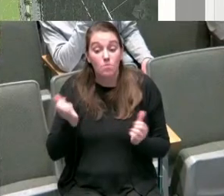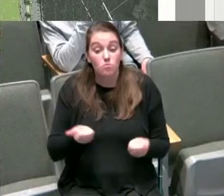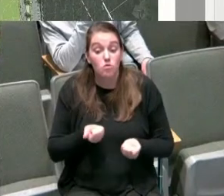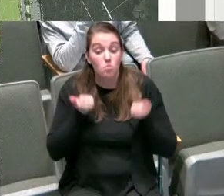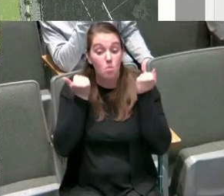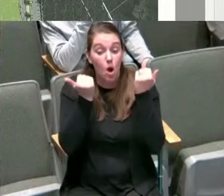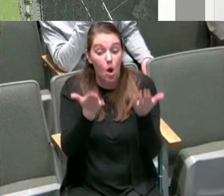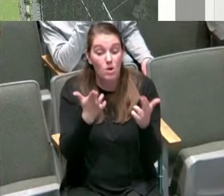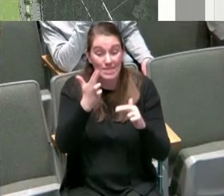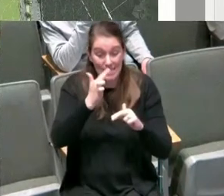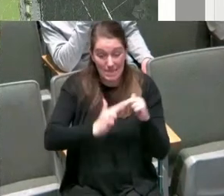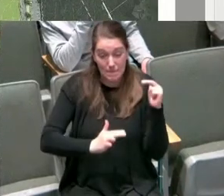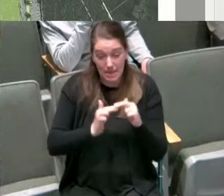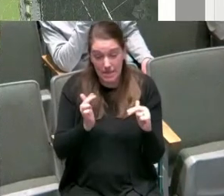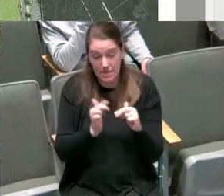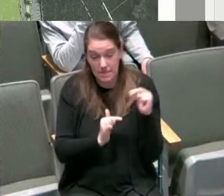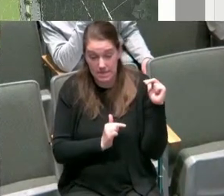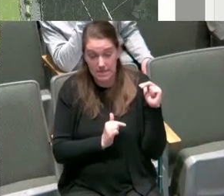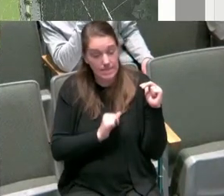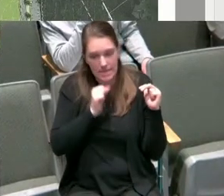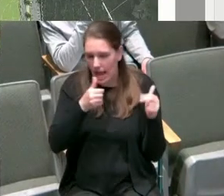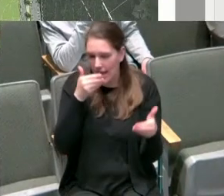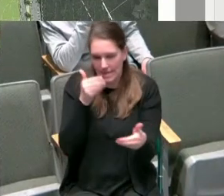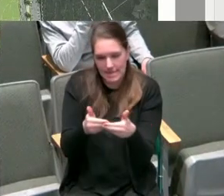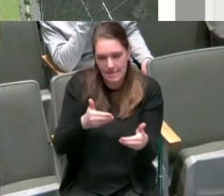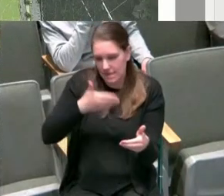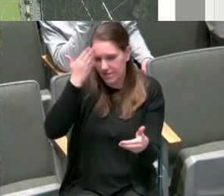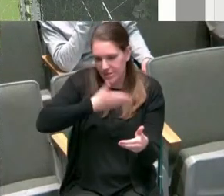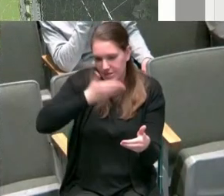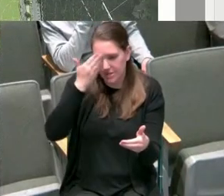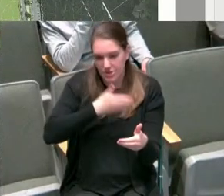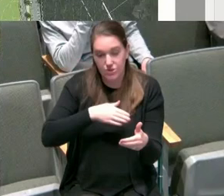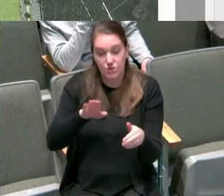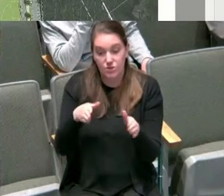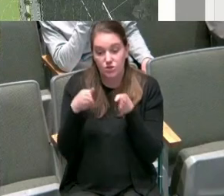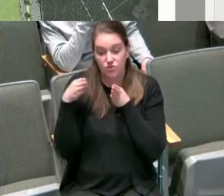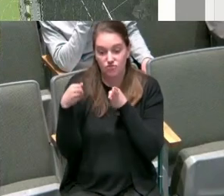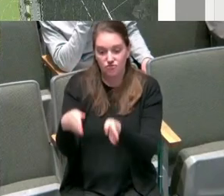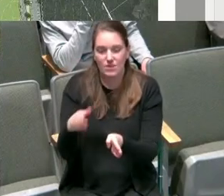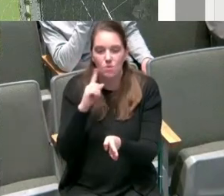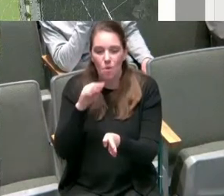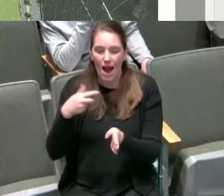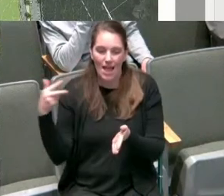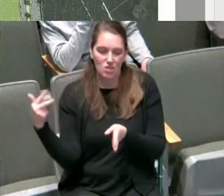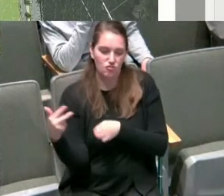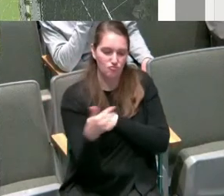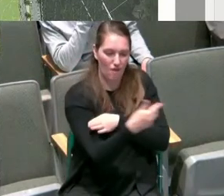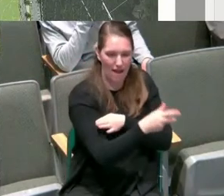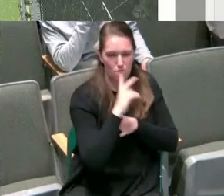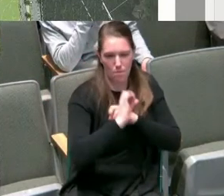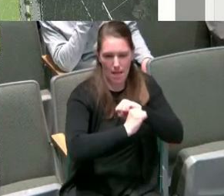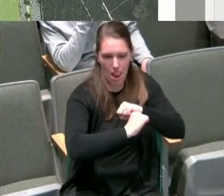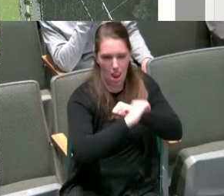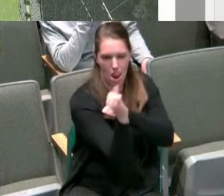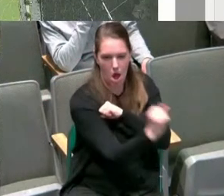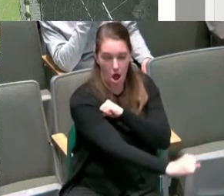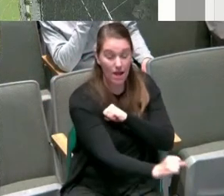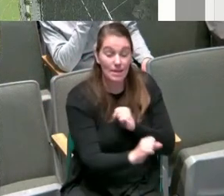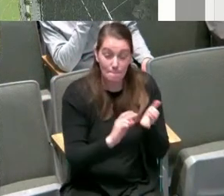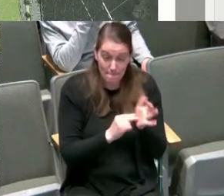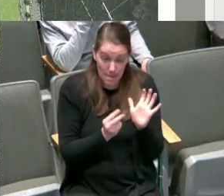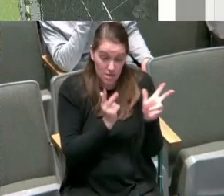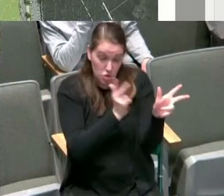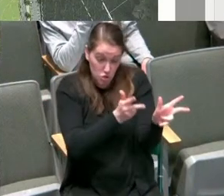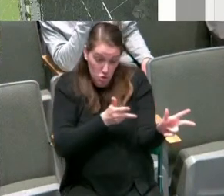far back into the site specifically so that we could make the driveway longer the driveway would actually be able to queue up